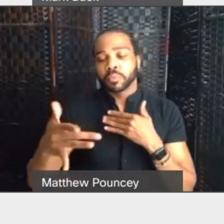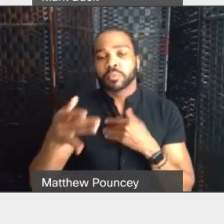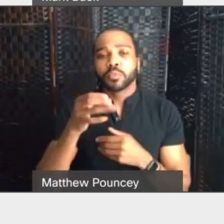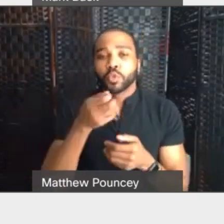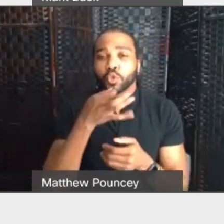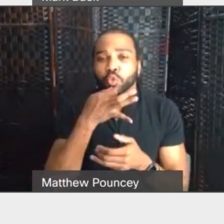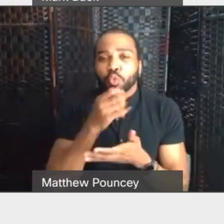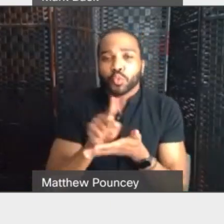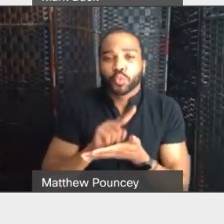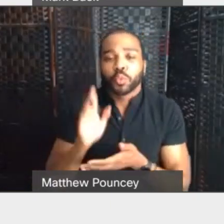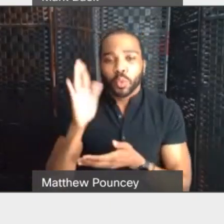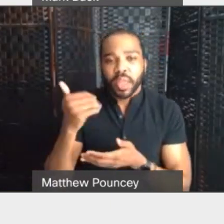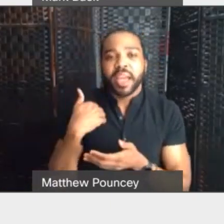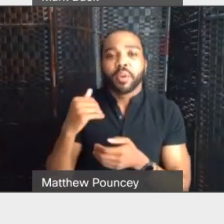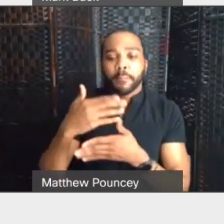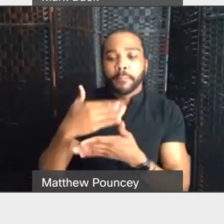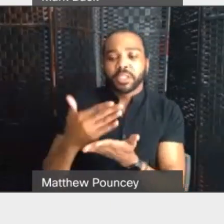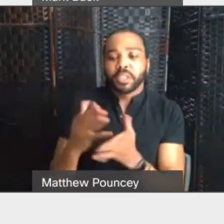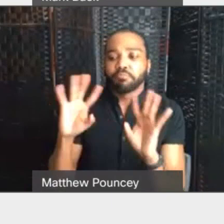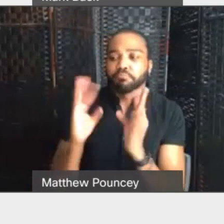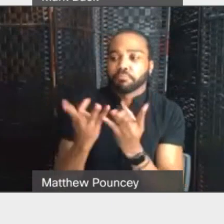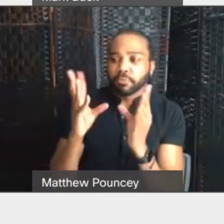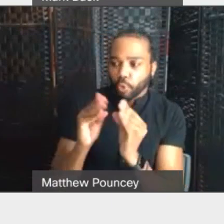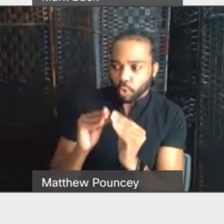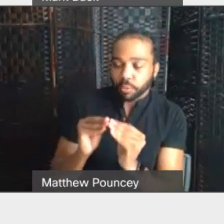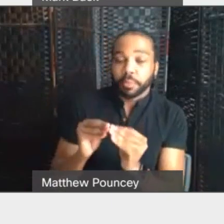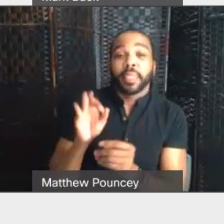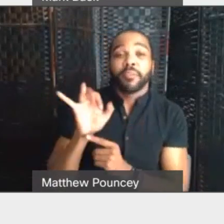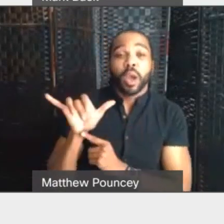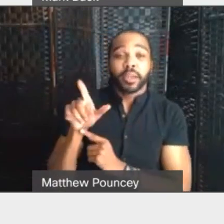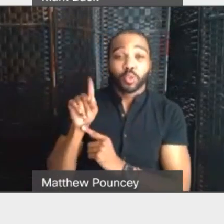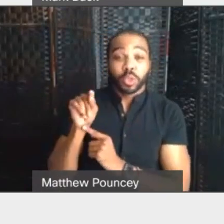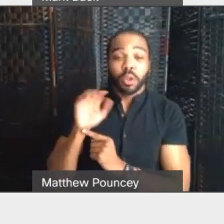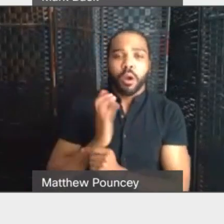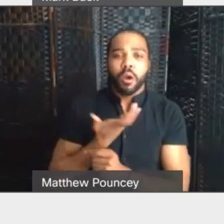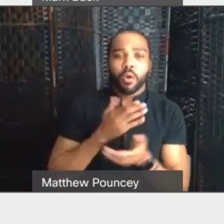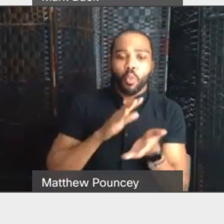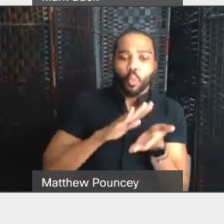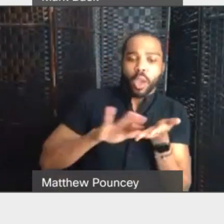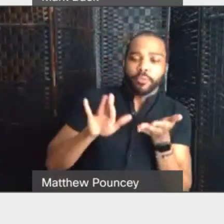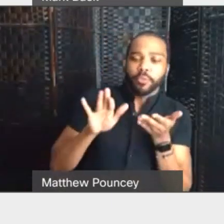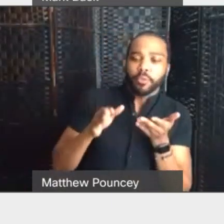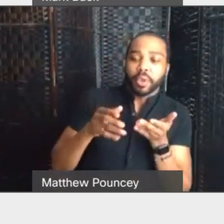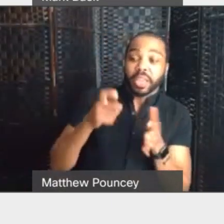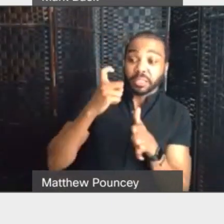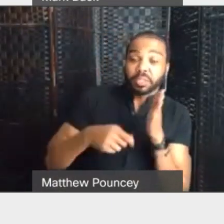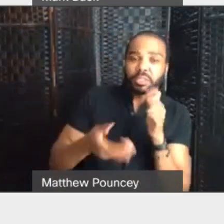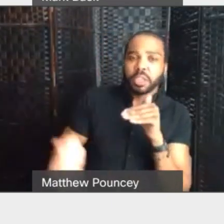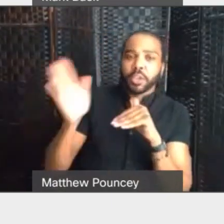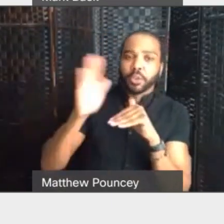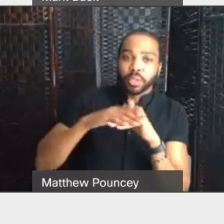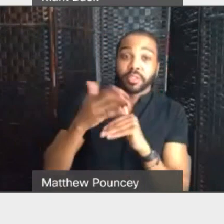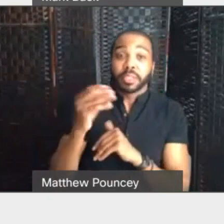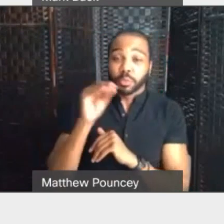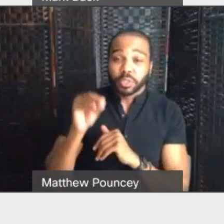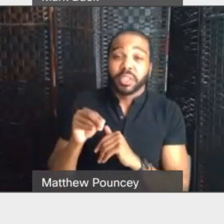hearing. In FY20, our waiver expenditures increased 15%. So we did get